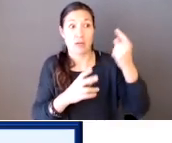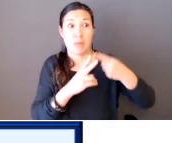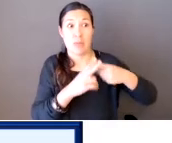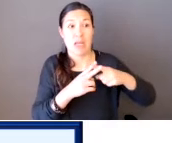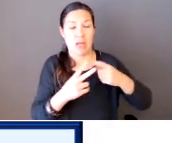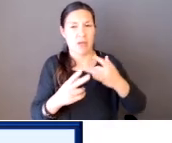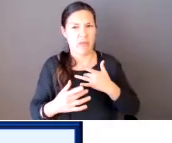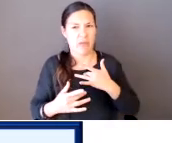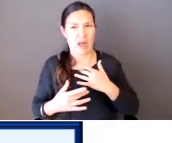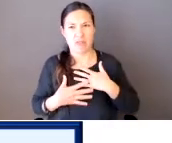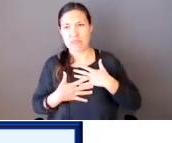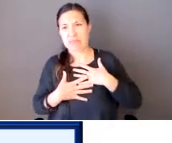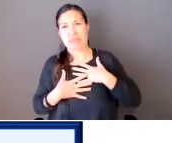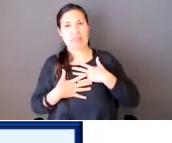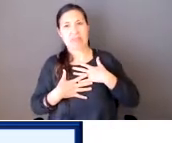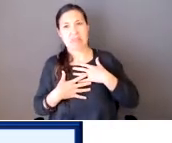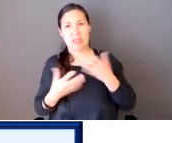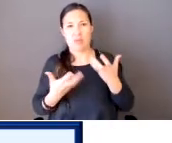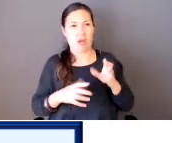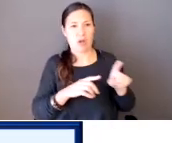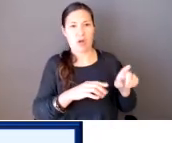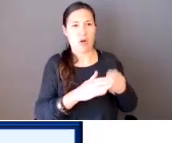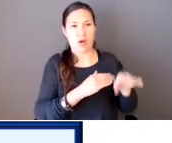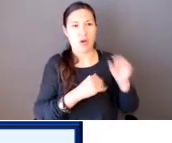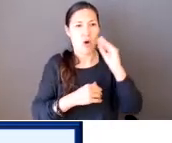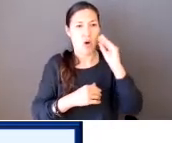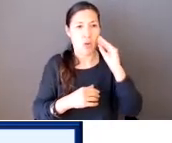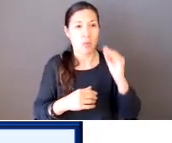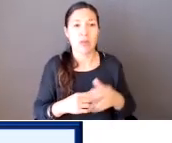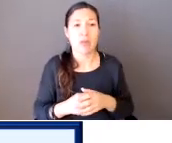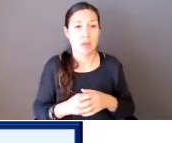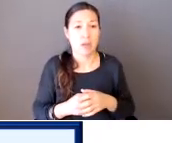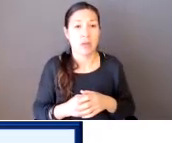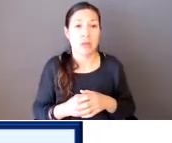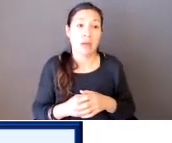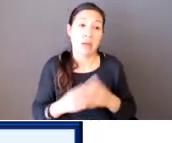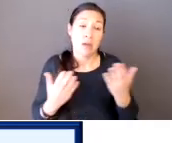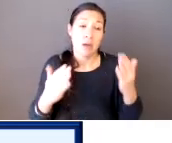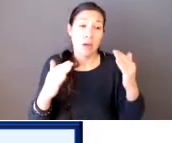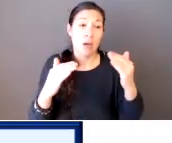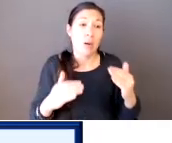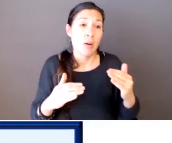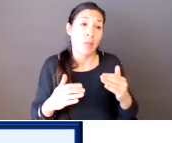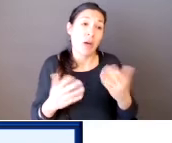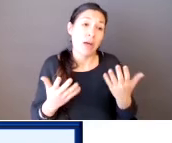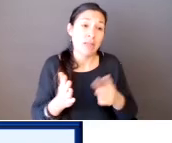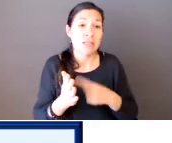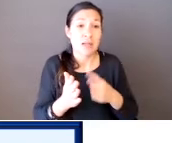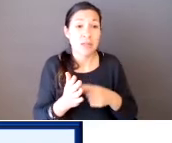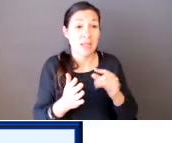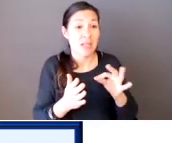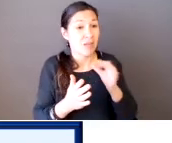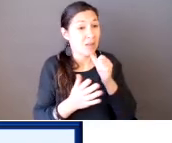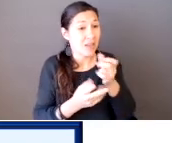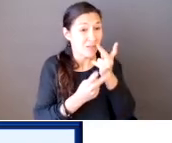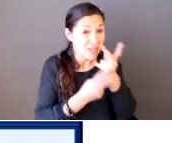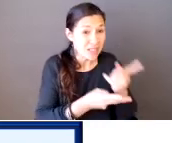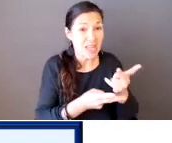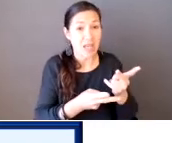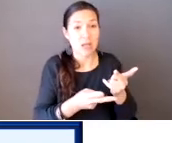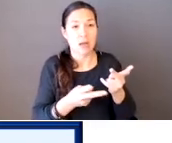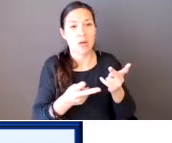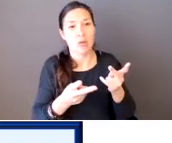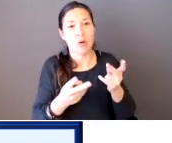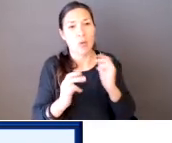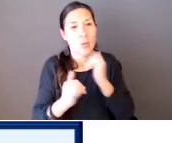Information that was potentially missing with no visit. Also sometimes, we say, okay, that's not a high priority to go to the home because they say